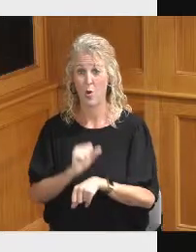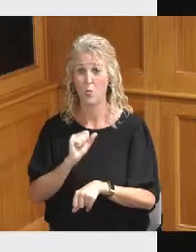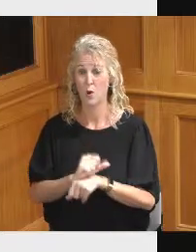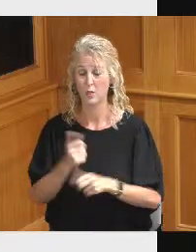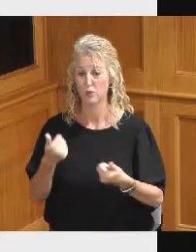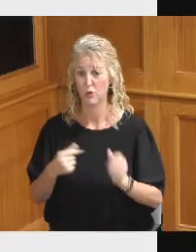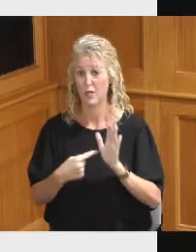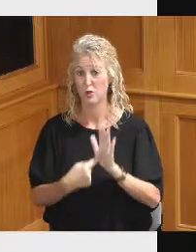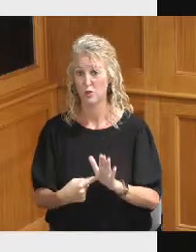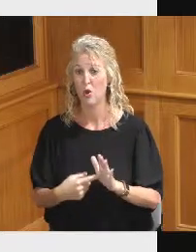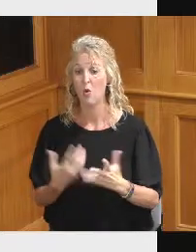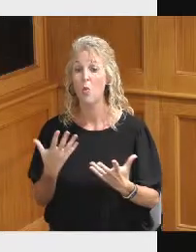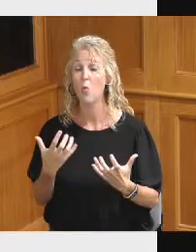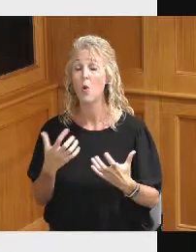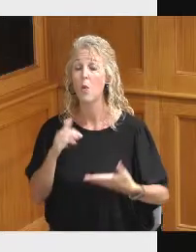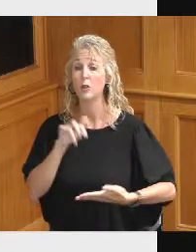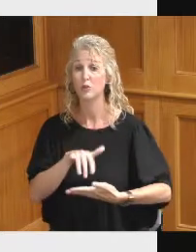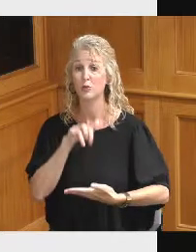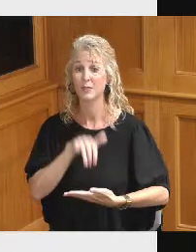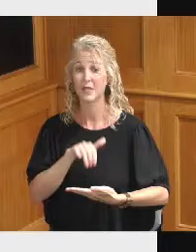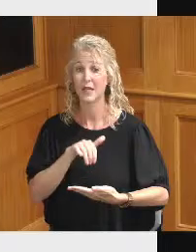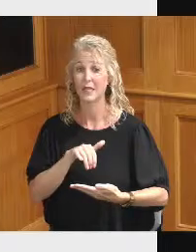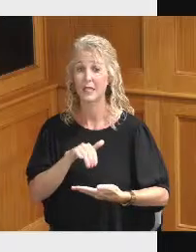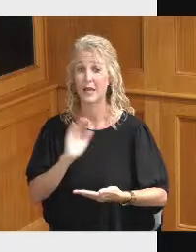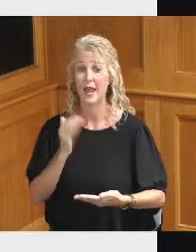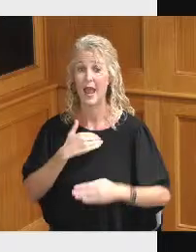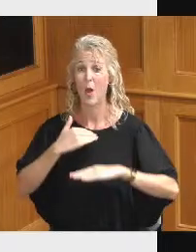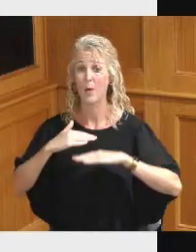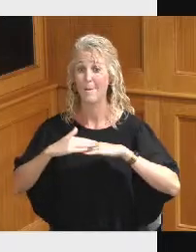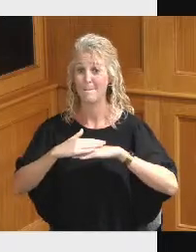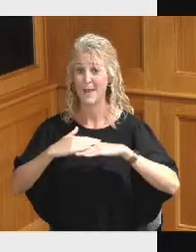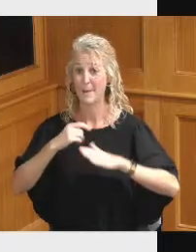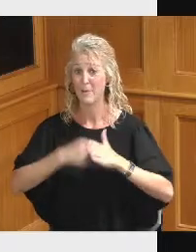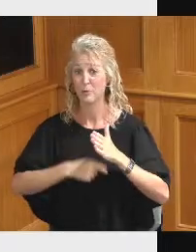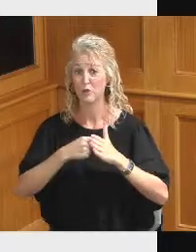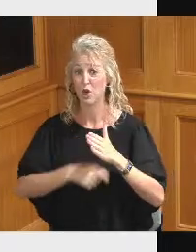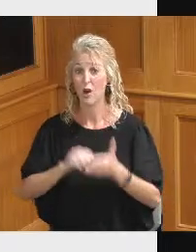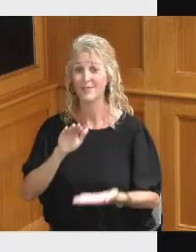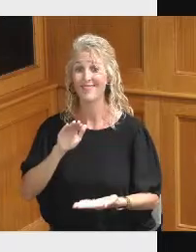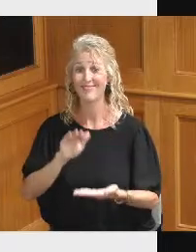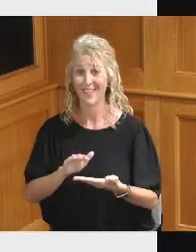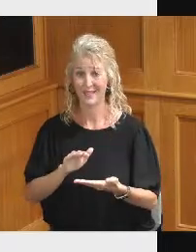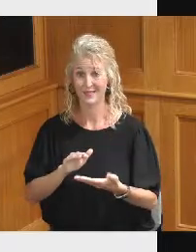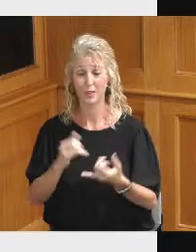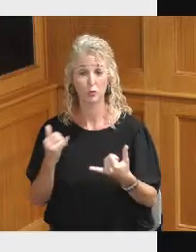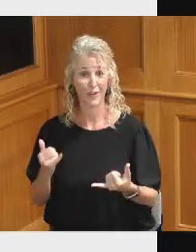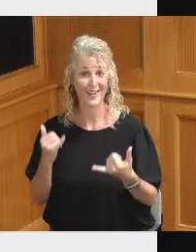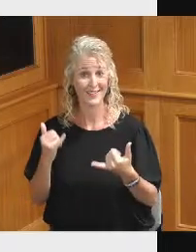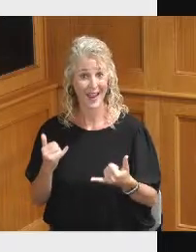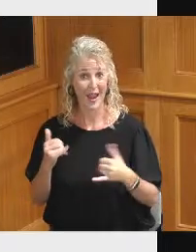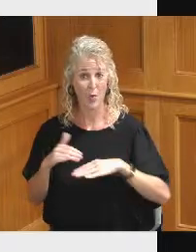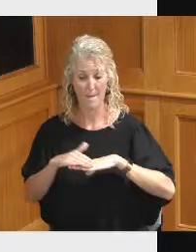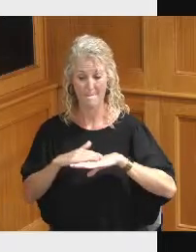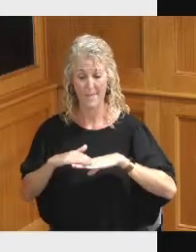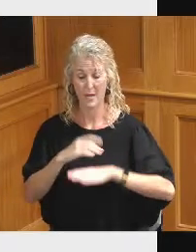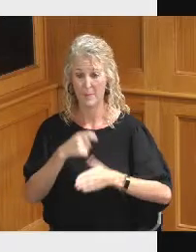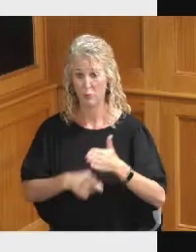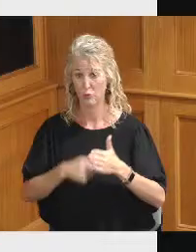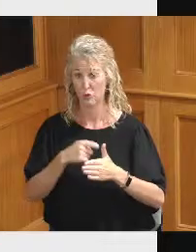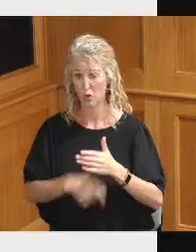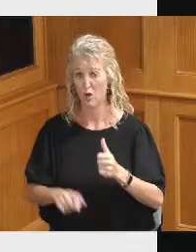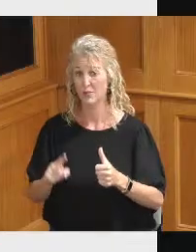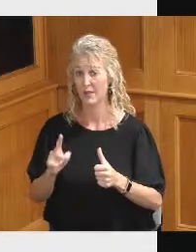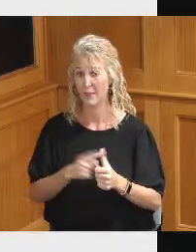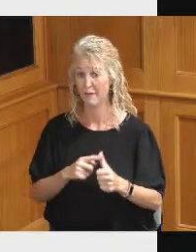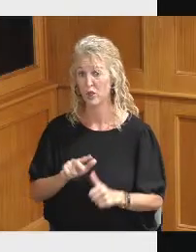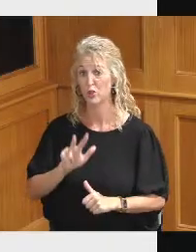to evaluate reducing our minimum charge further. So right now, again, the minimum charge covers the first